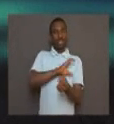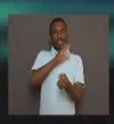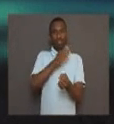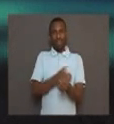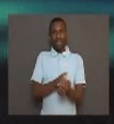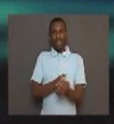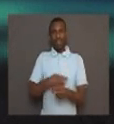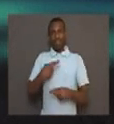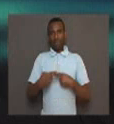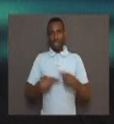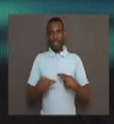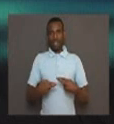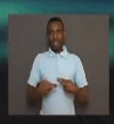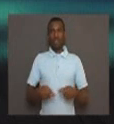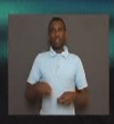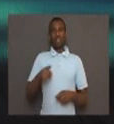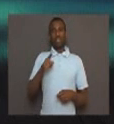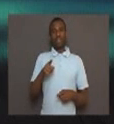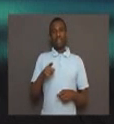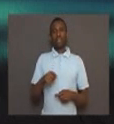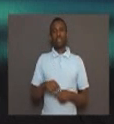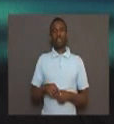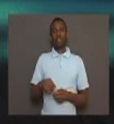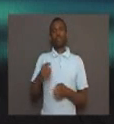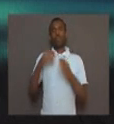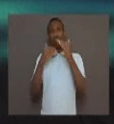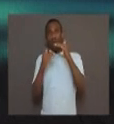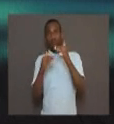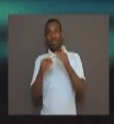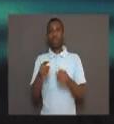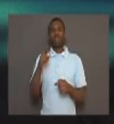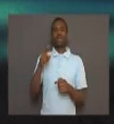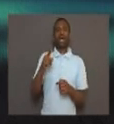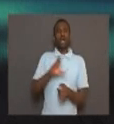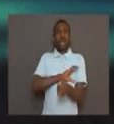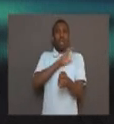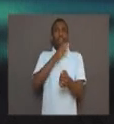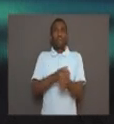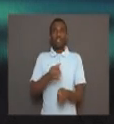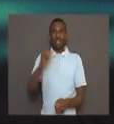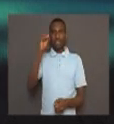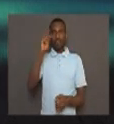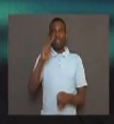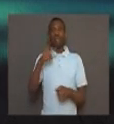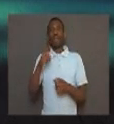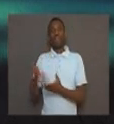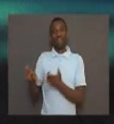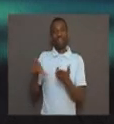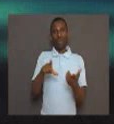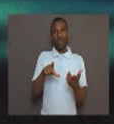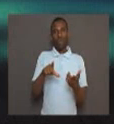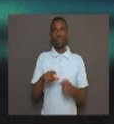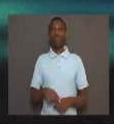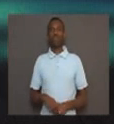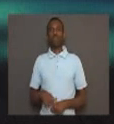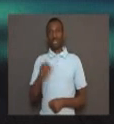Capacitive reactance is the amount by which the capacitor impedes the flow